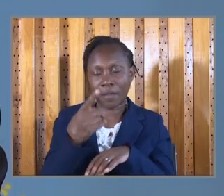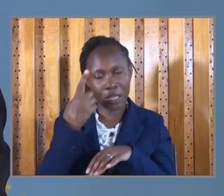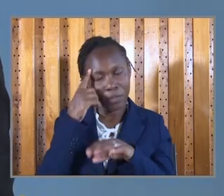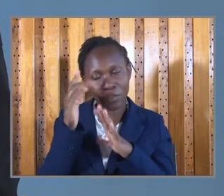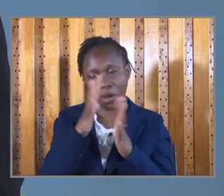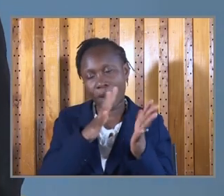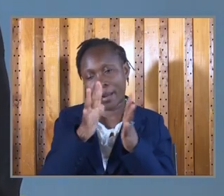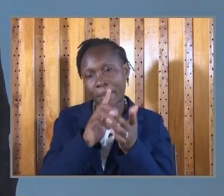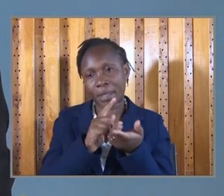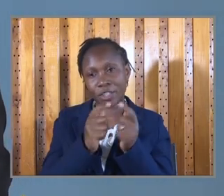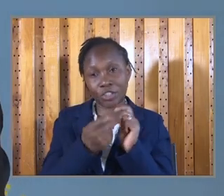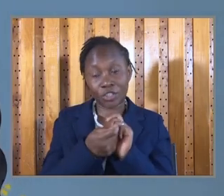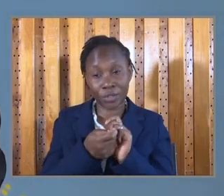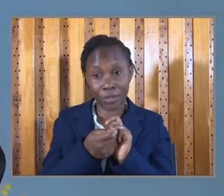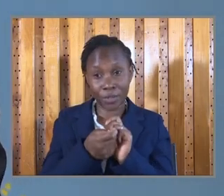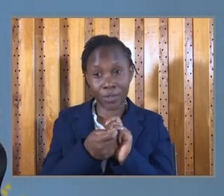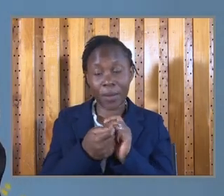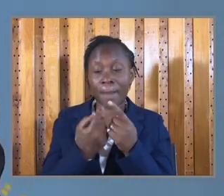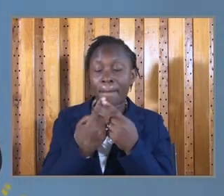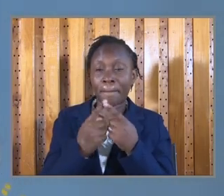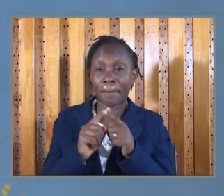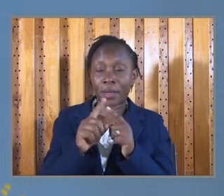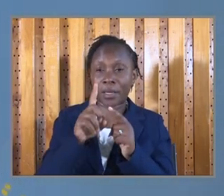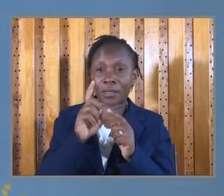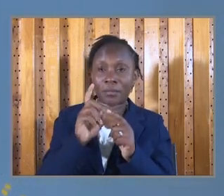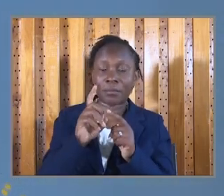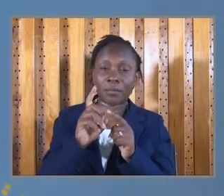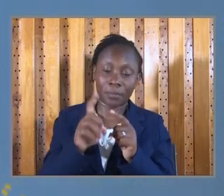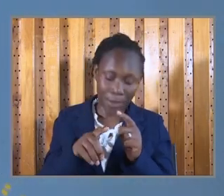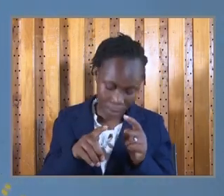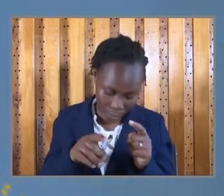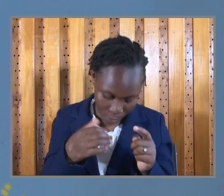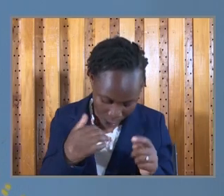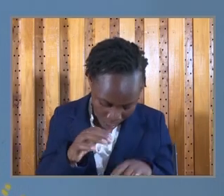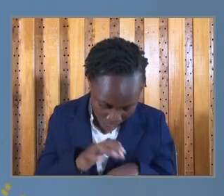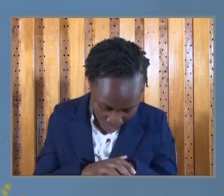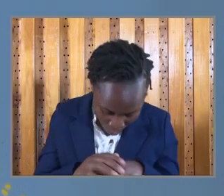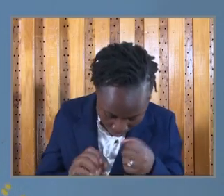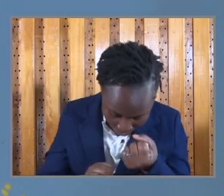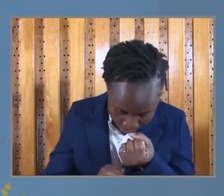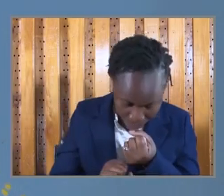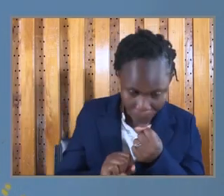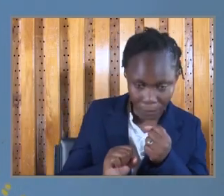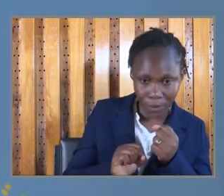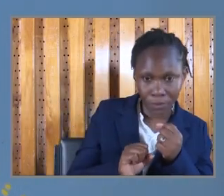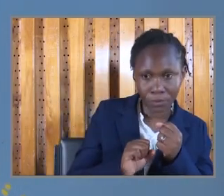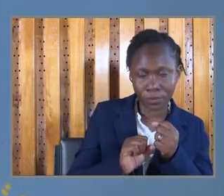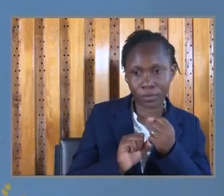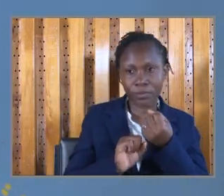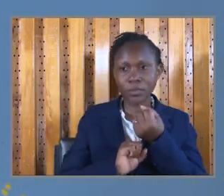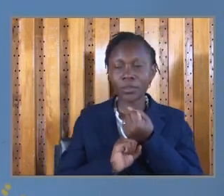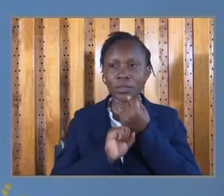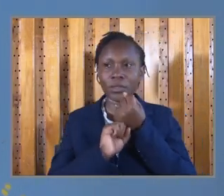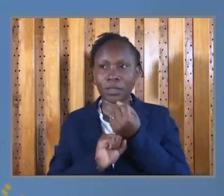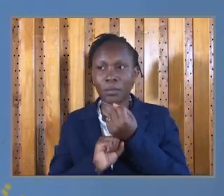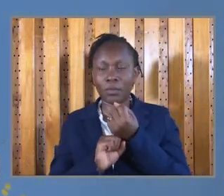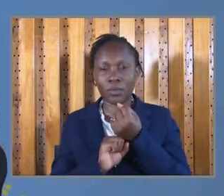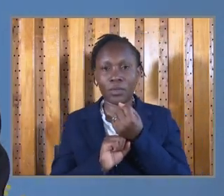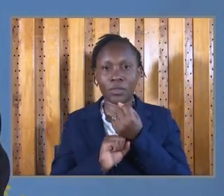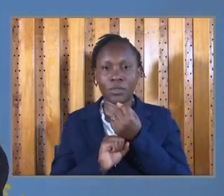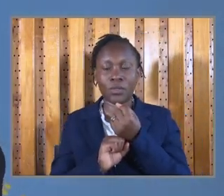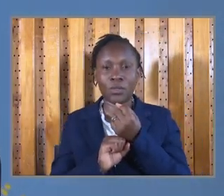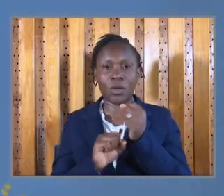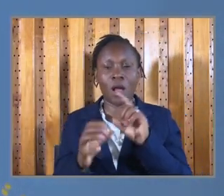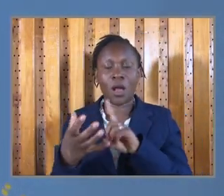And what we also need to do is we need to marry this with support for communities to adapt and prepare for the consequences of climate